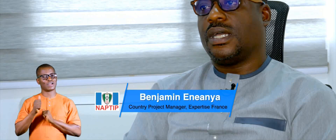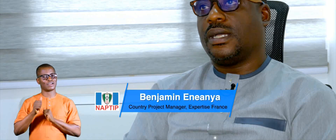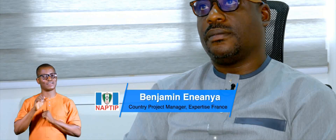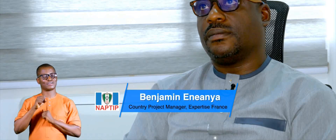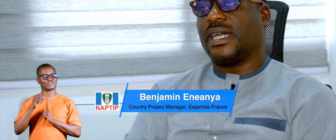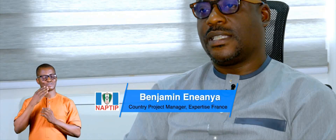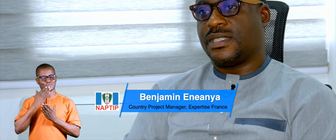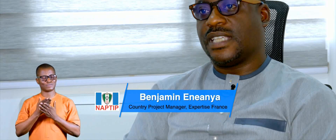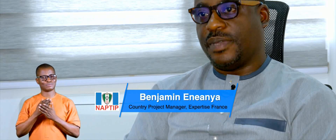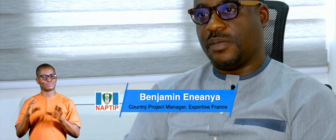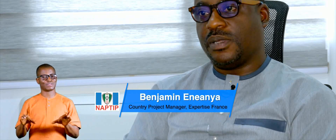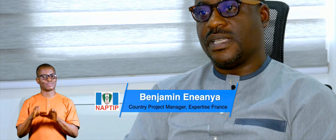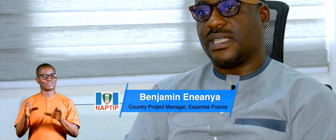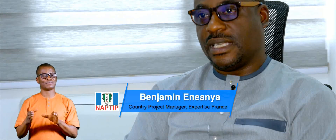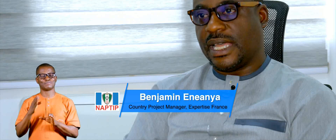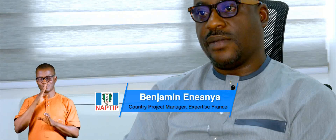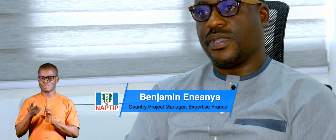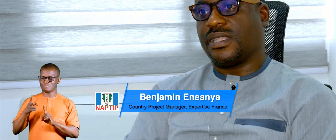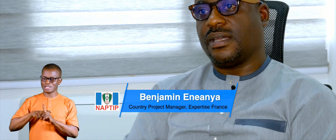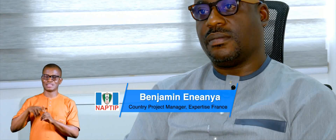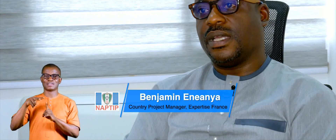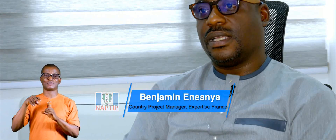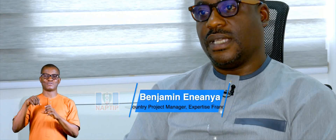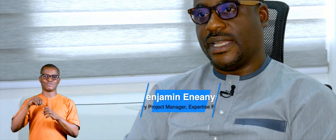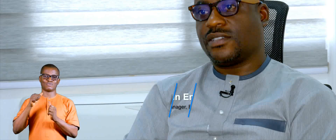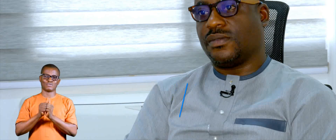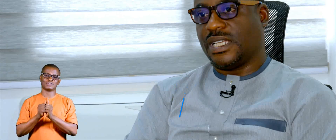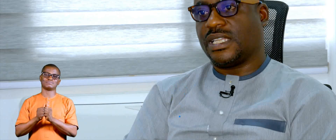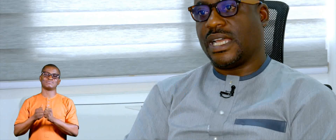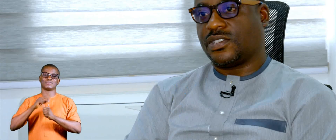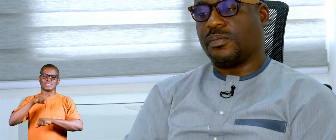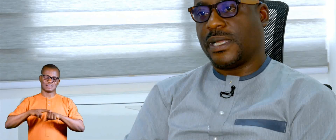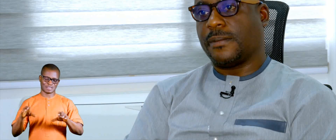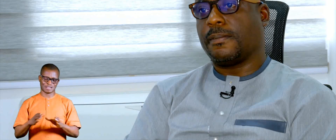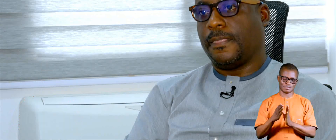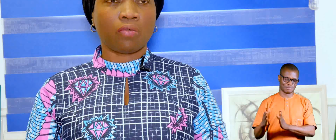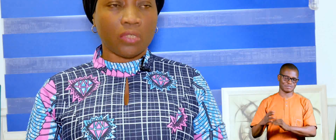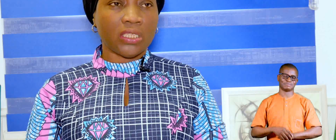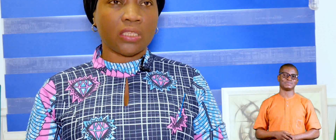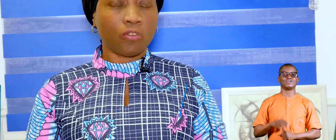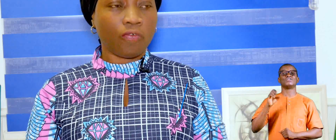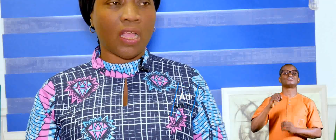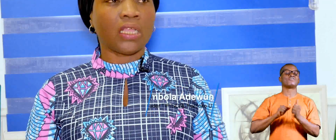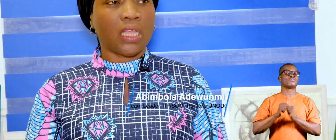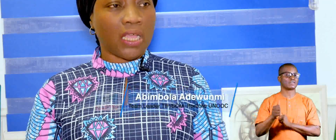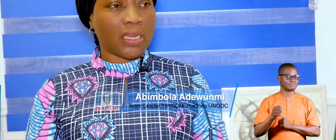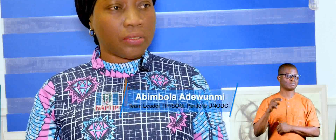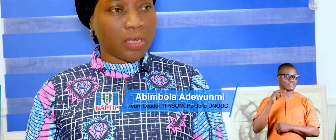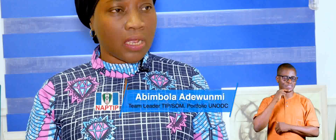good. Activities are being implemented in line with the guidance of the National Action Plan. I would say so